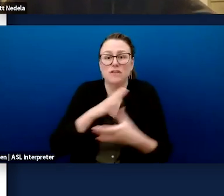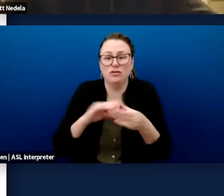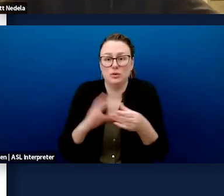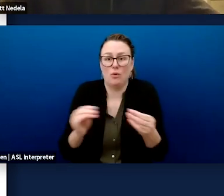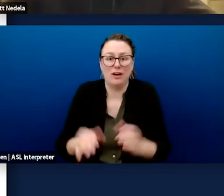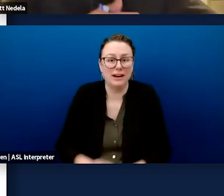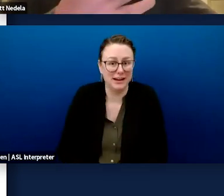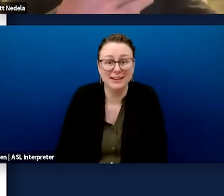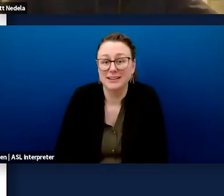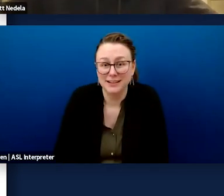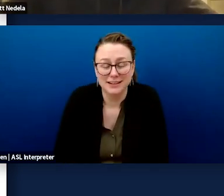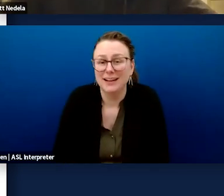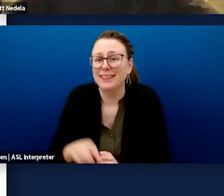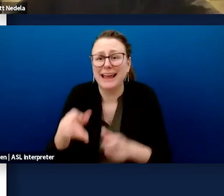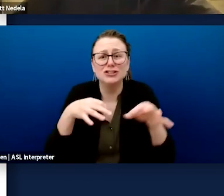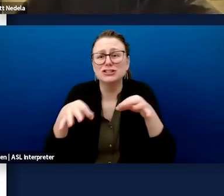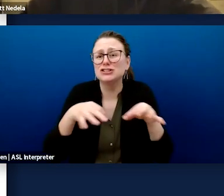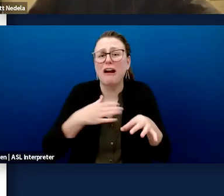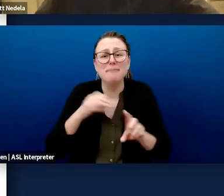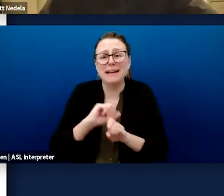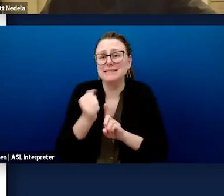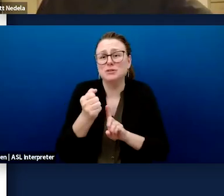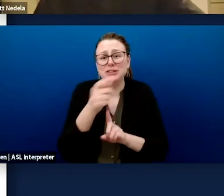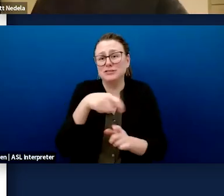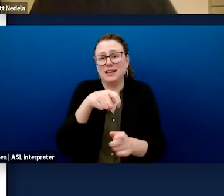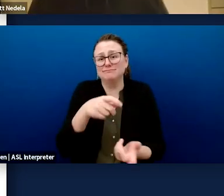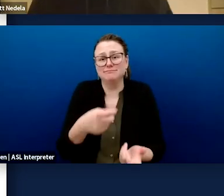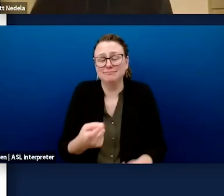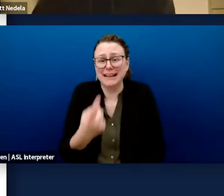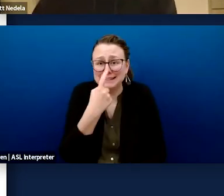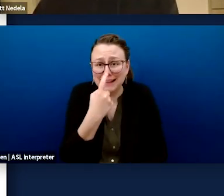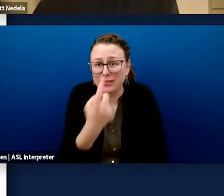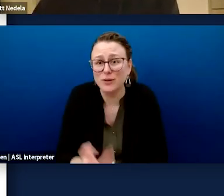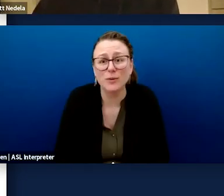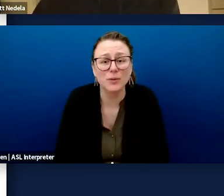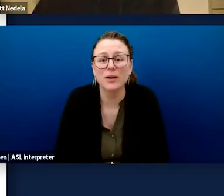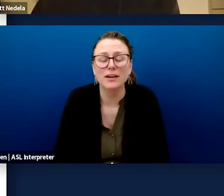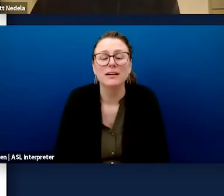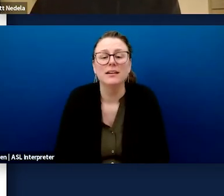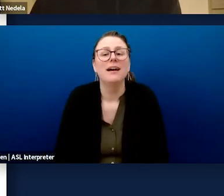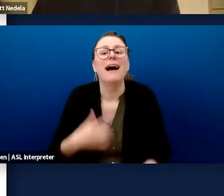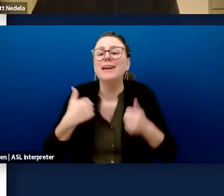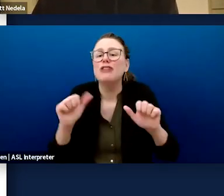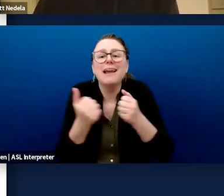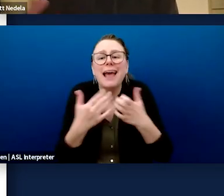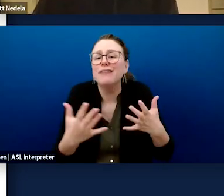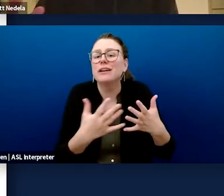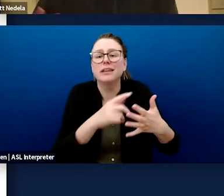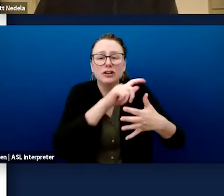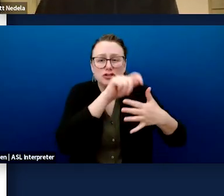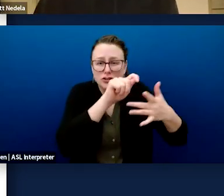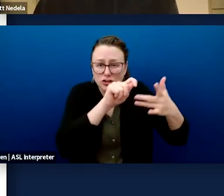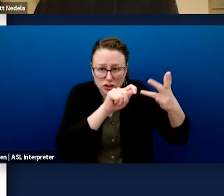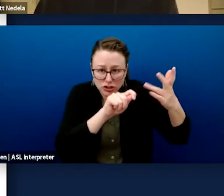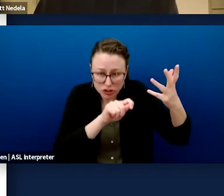They they described me to a T, pretty much. Tried everything, and then just recently ended